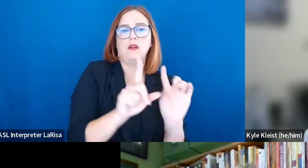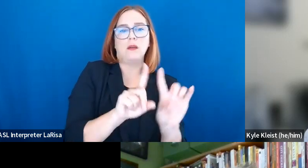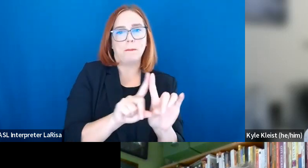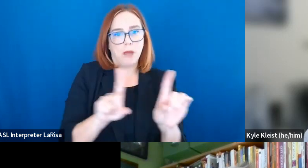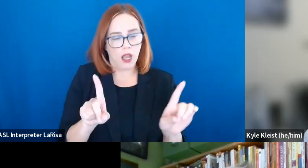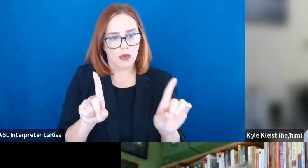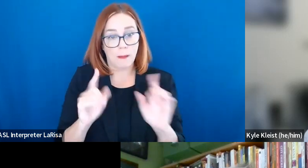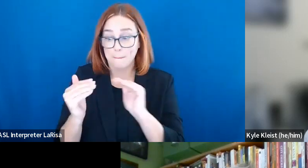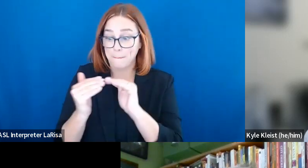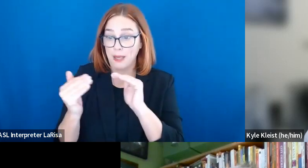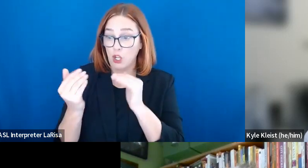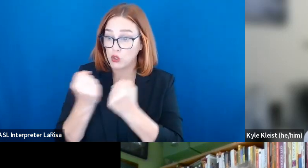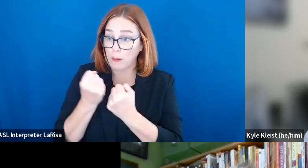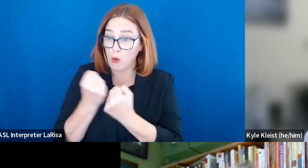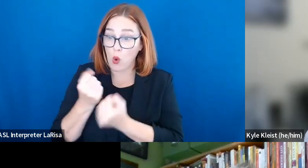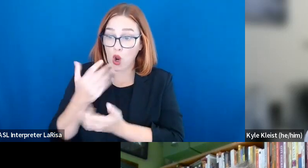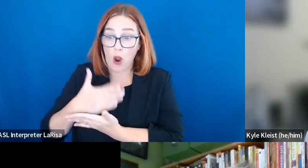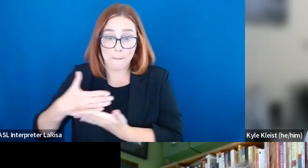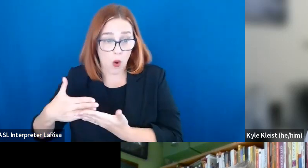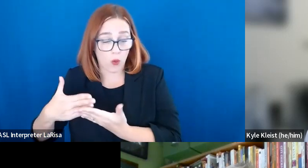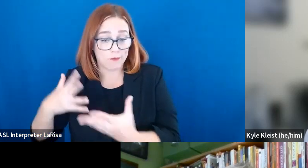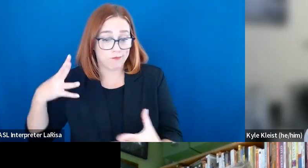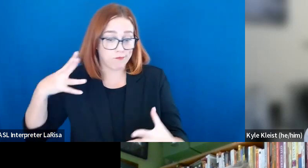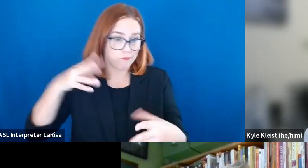peer support component to them as well.